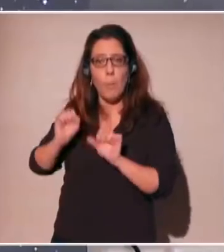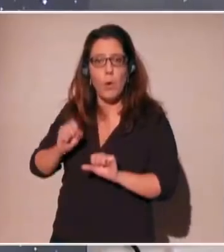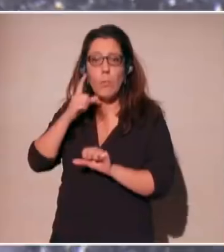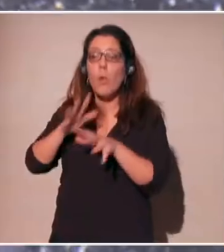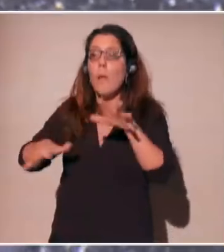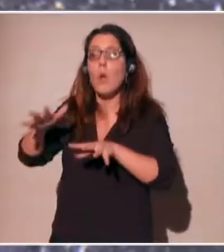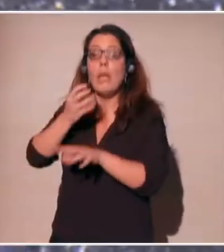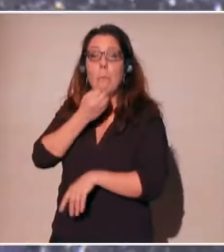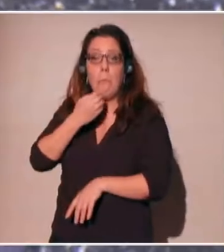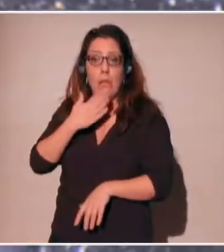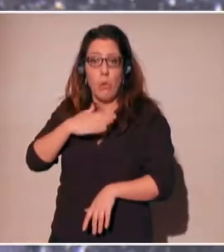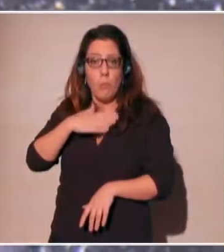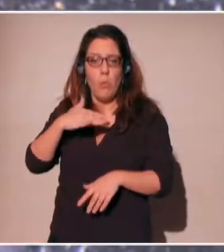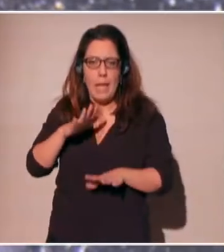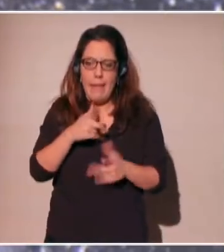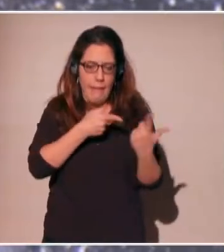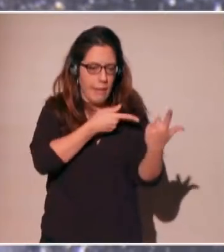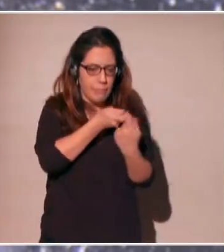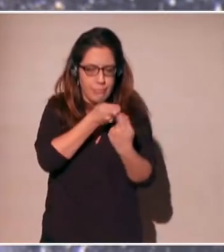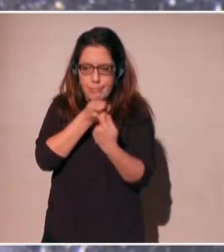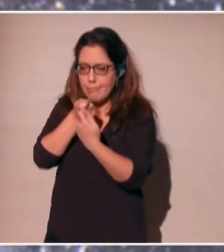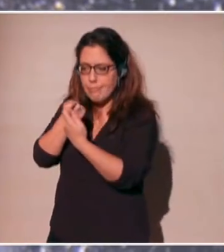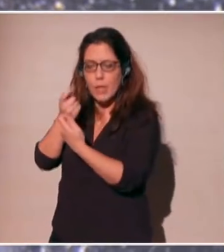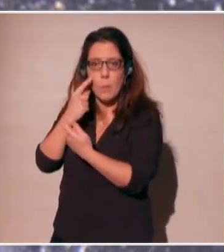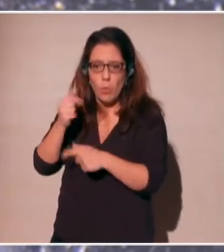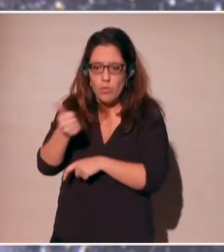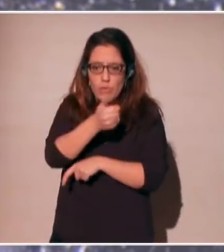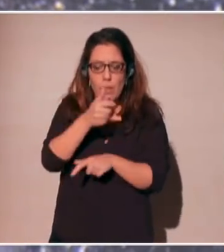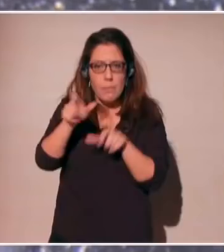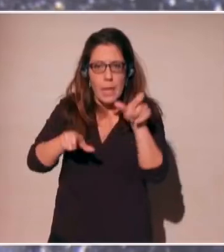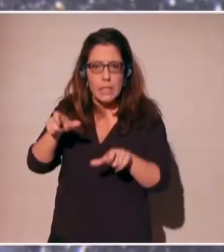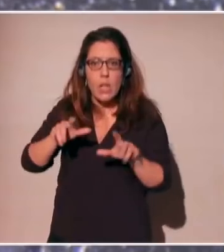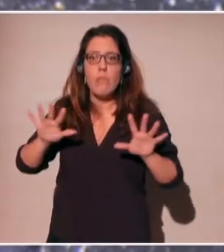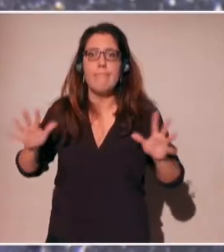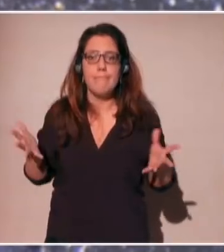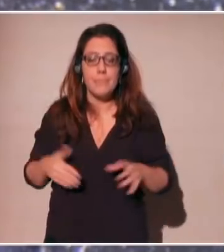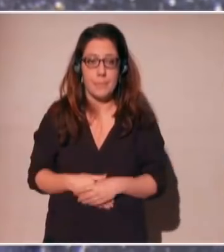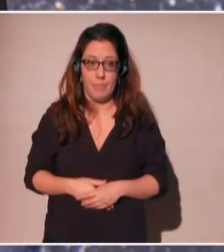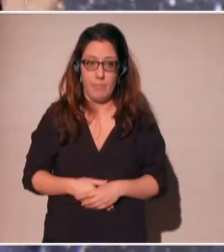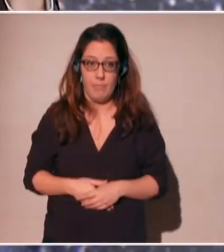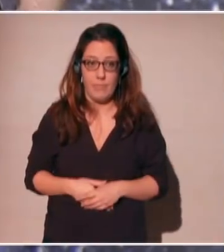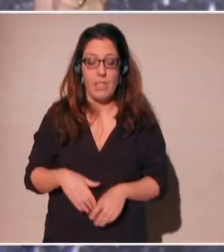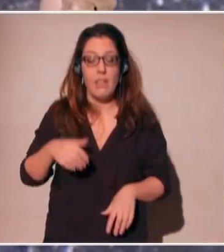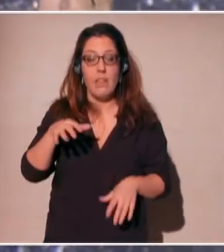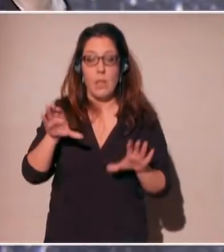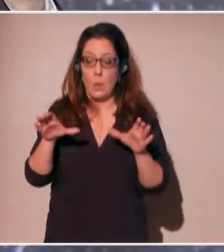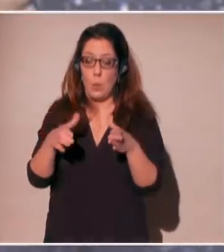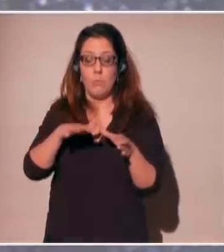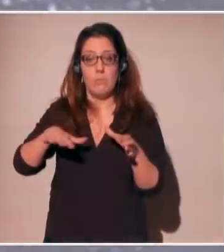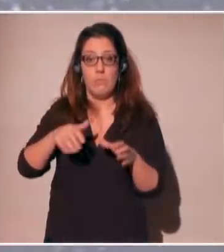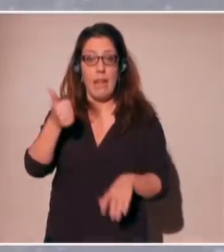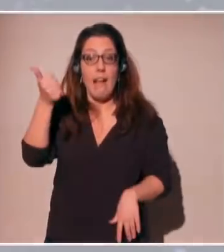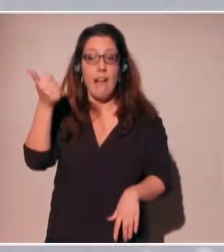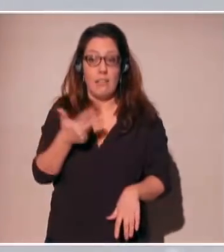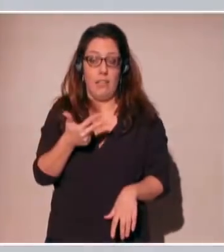for each person in this trial? And lo and behold, almost a third of those patients have more harms than